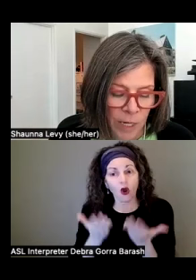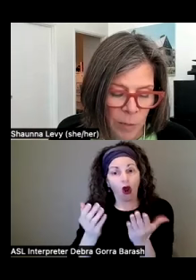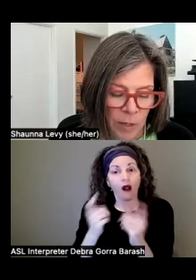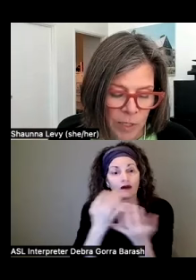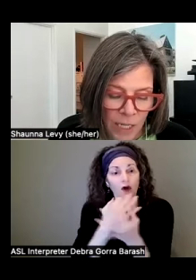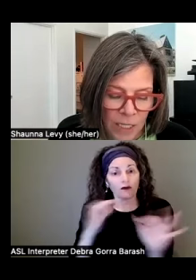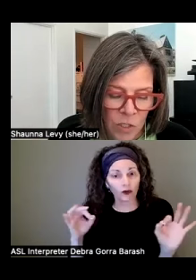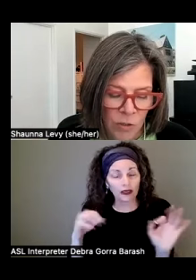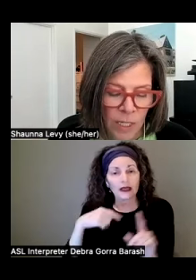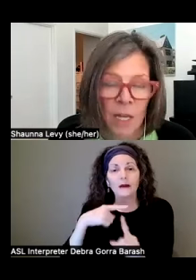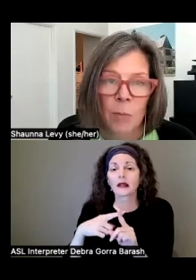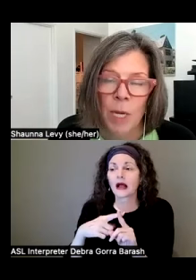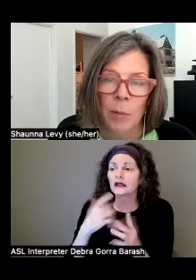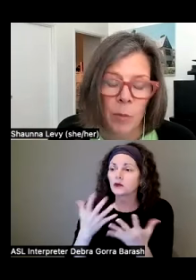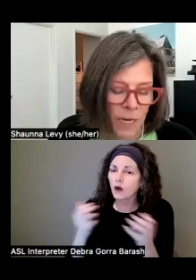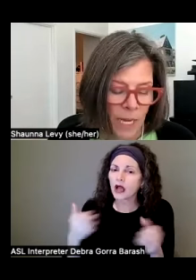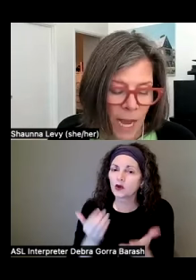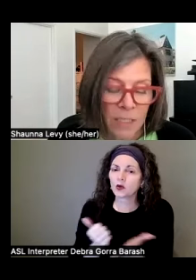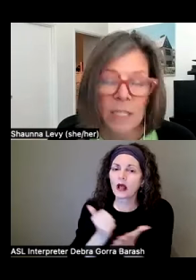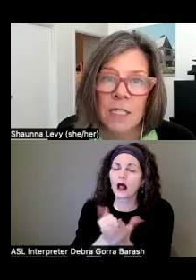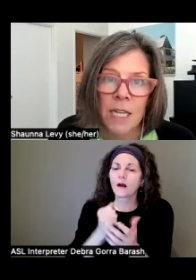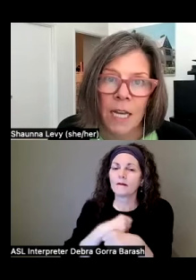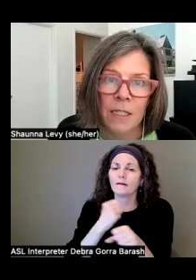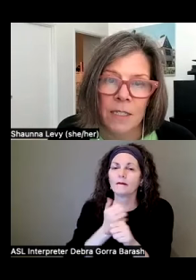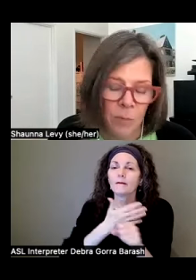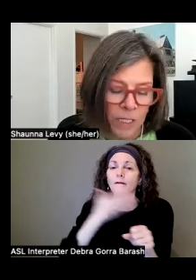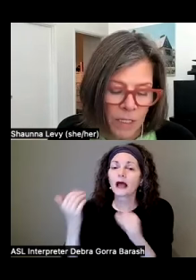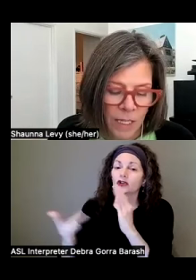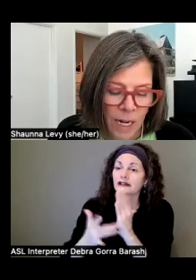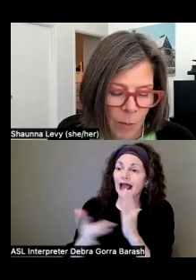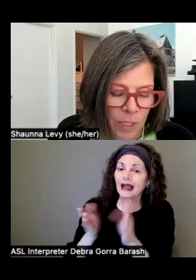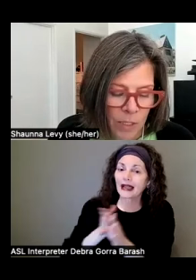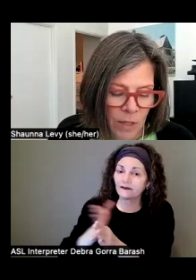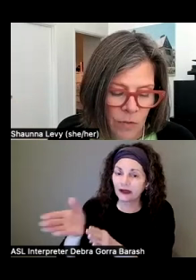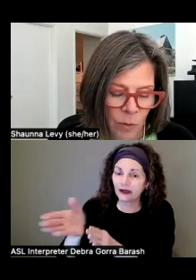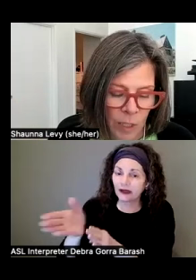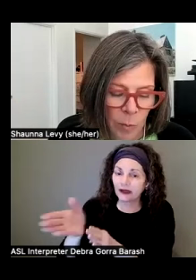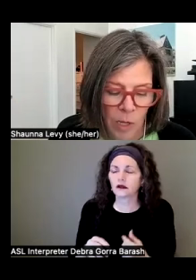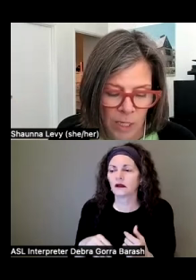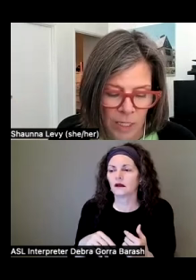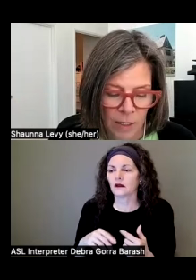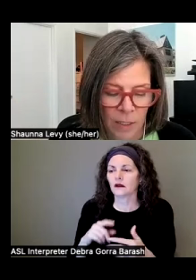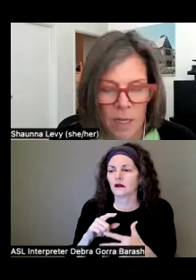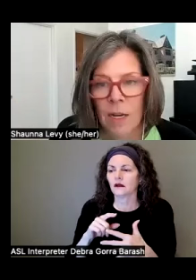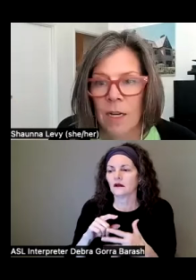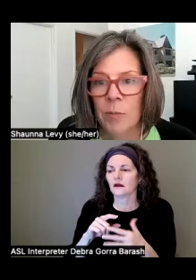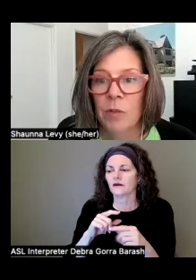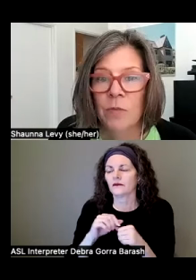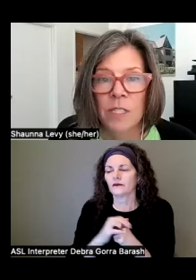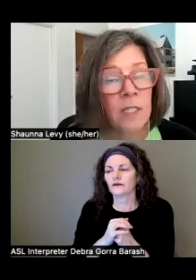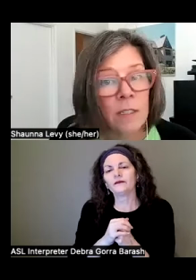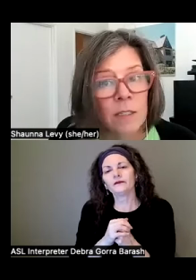to create a better tech industry by providing access to tech, dismantling inequities, and fueling belonging.